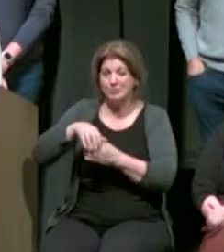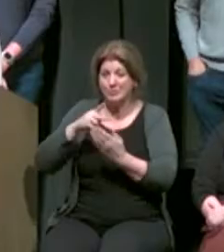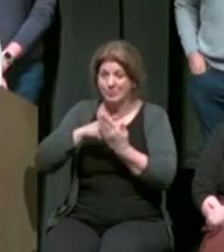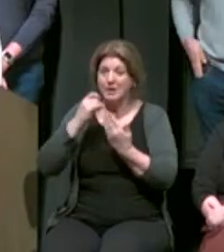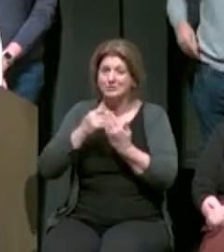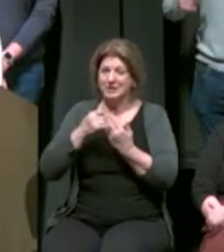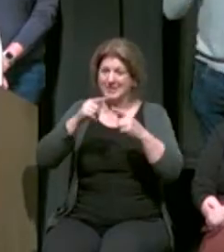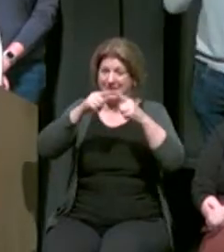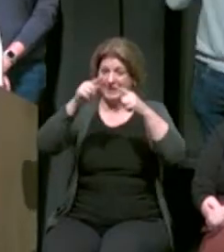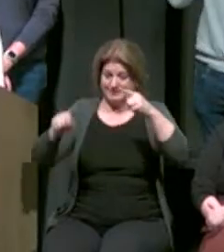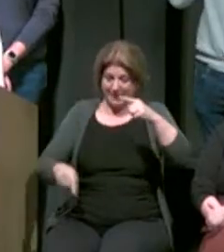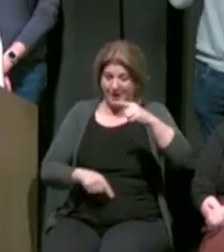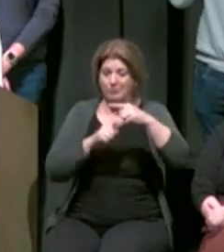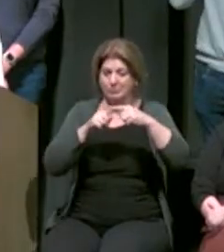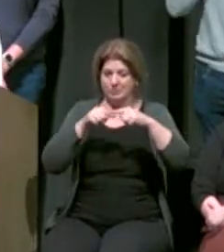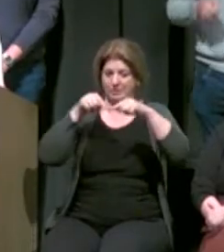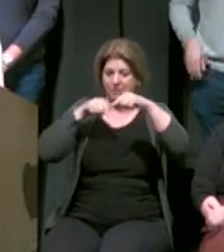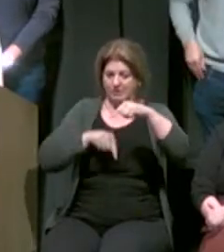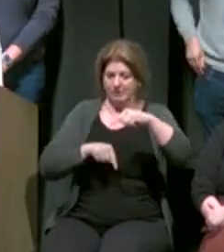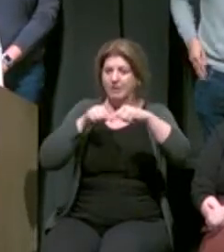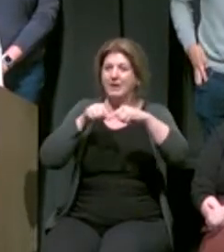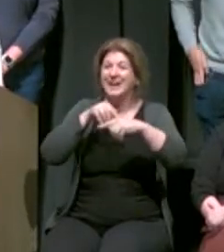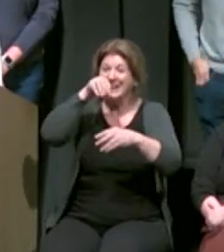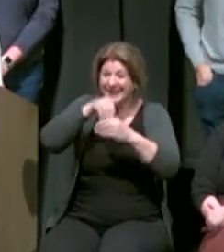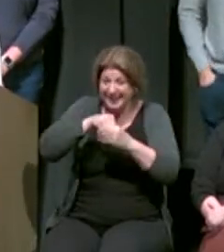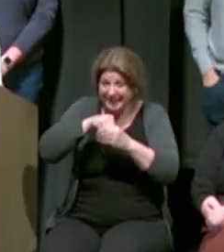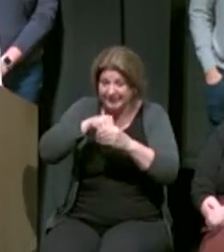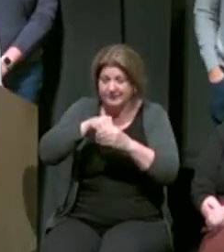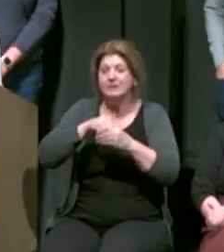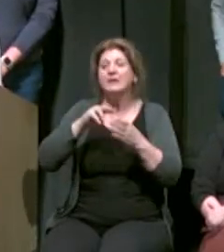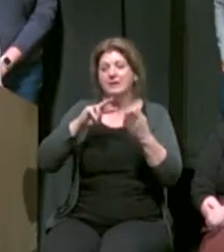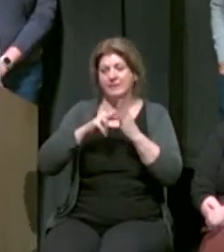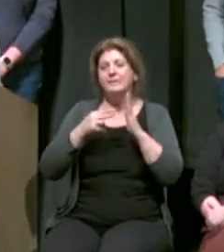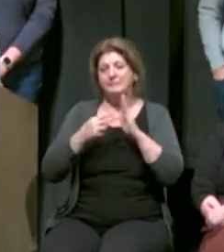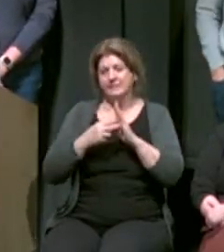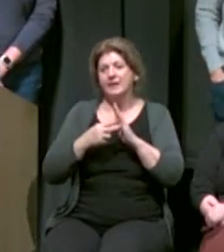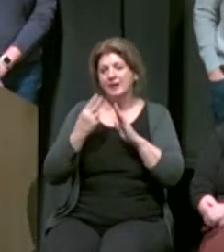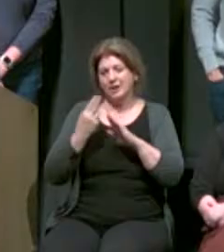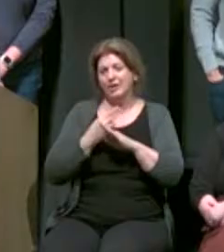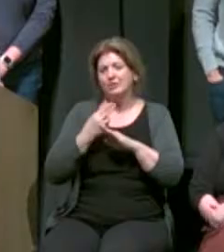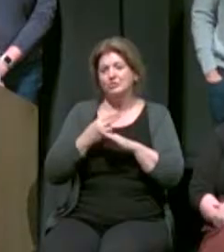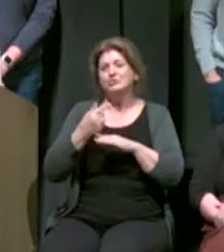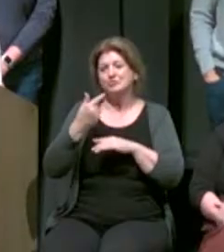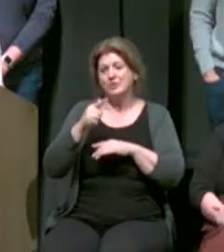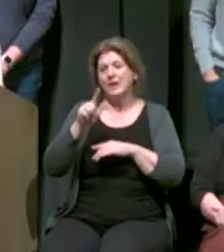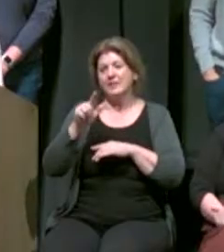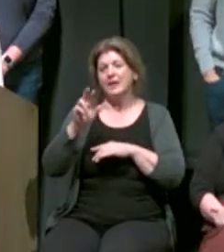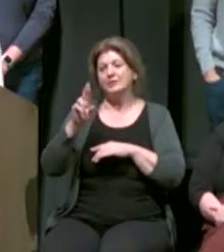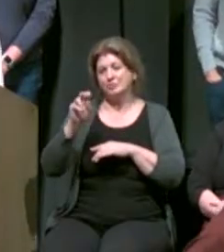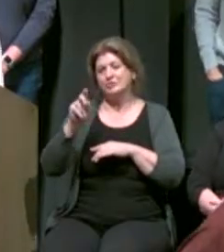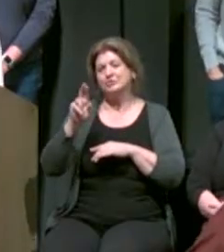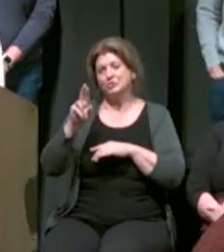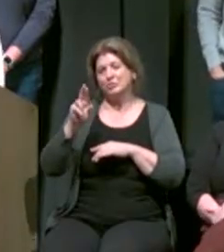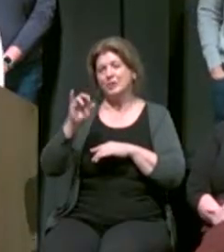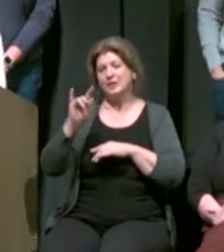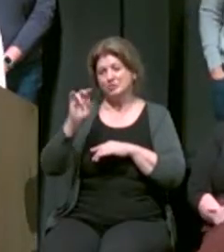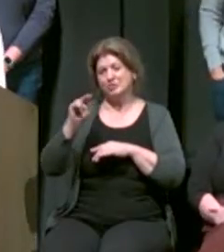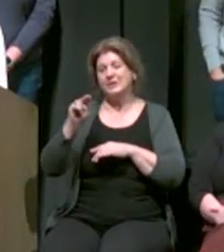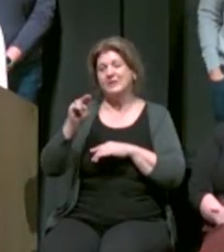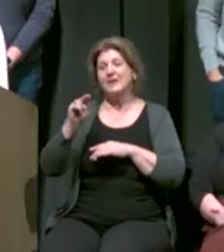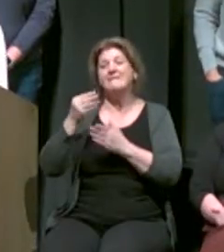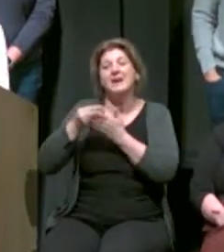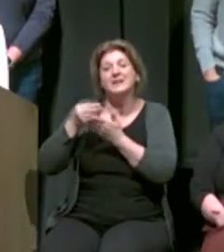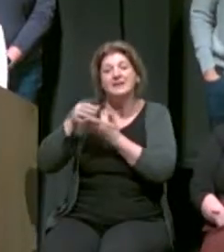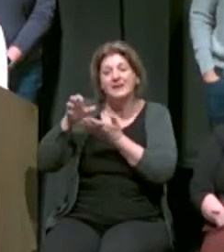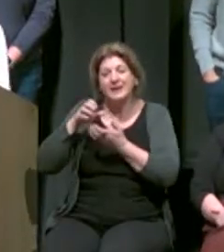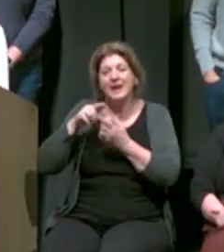area of concern boundaries, we're able to utilize the Great Lakes Restoration Initiative funding and that Great